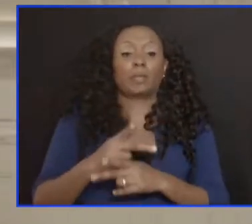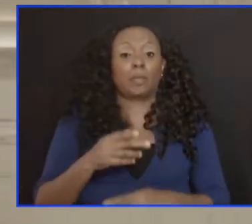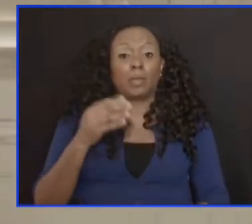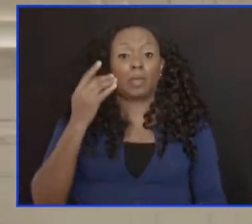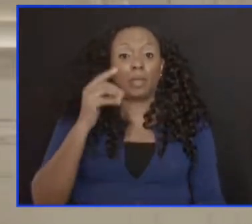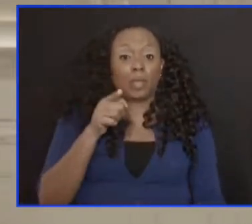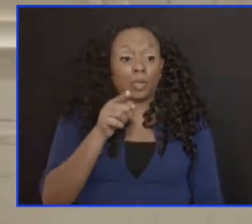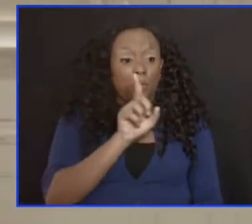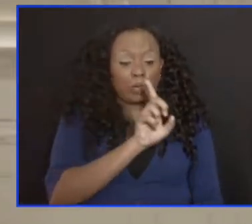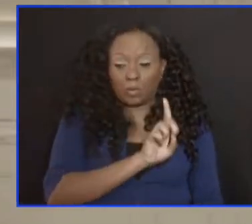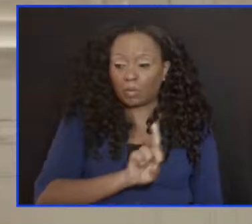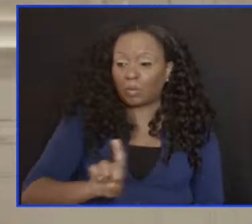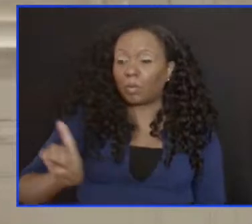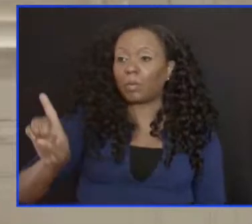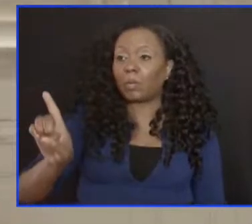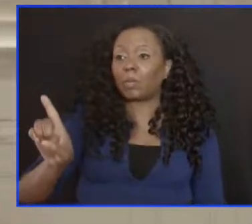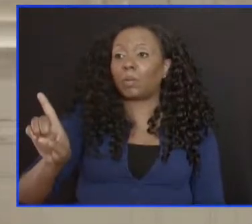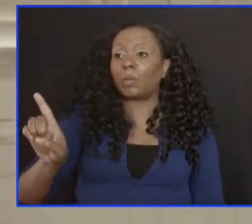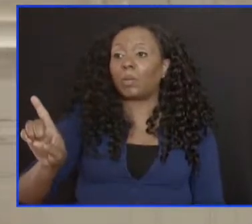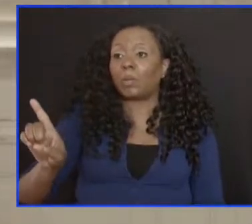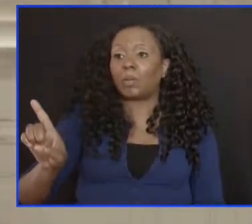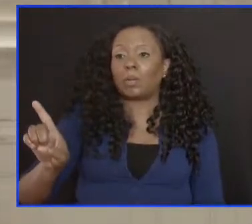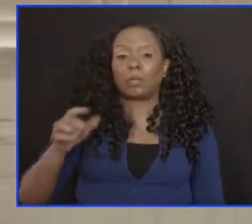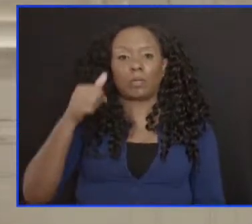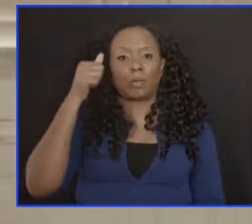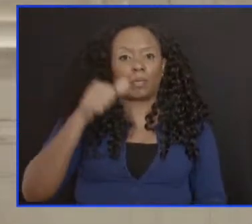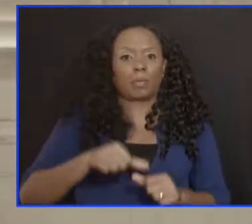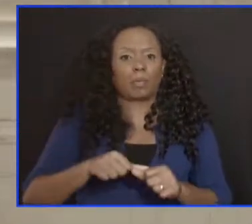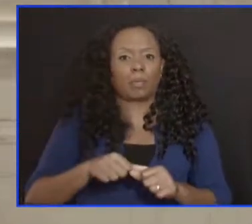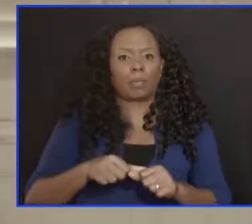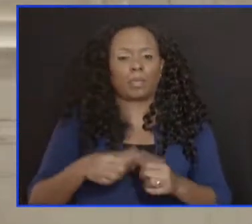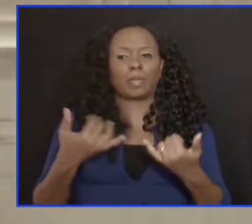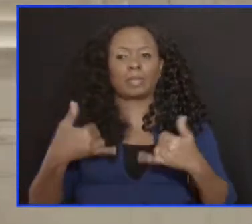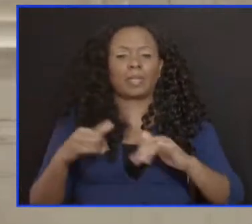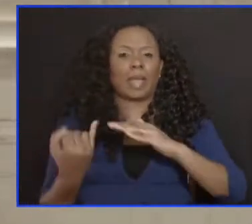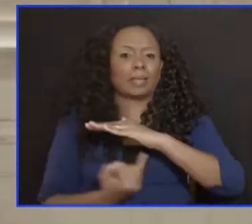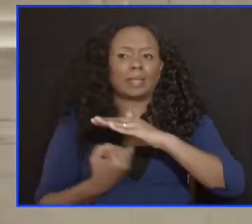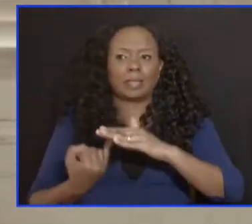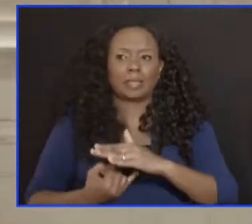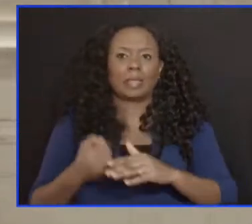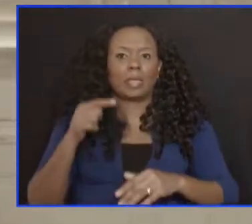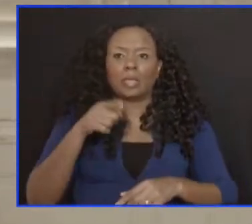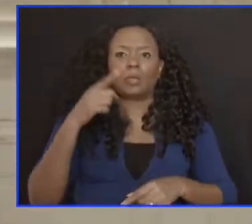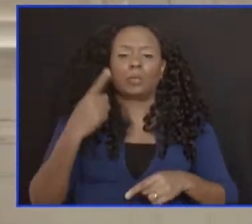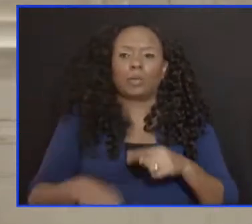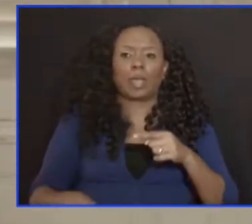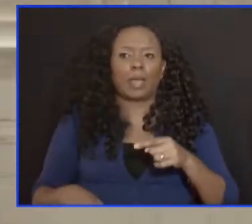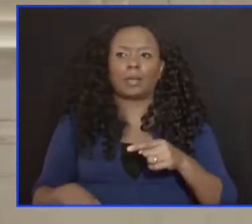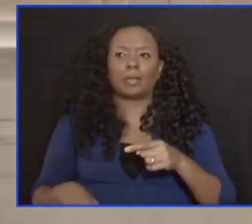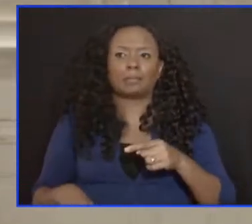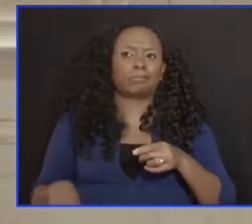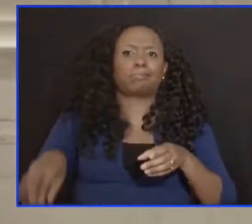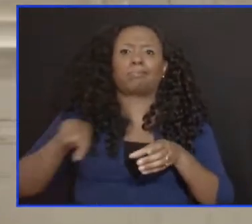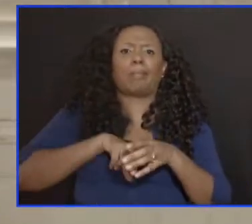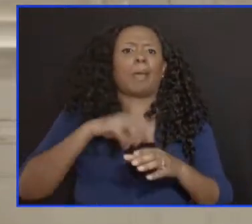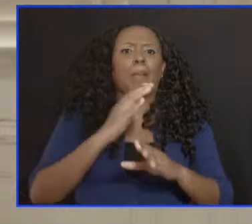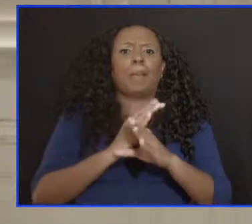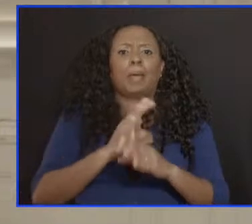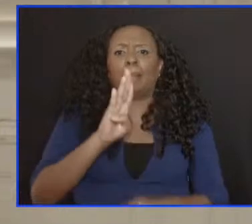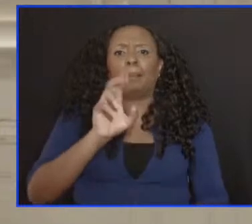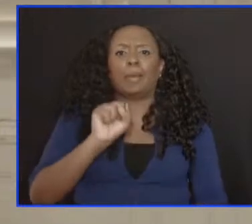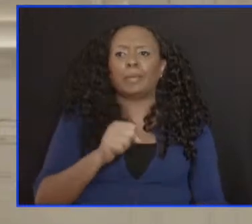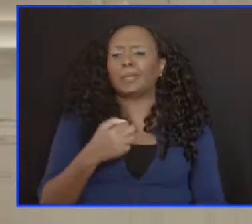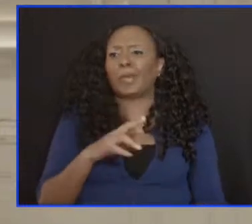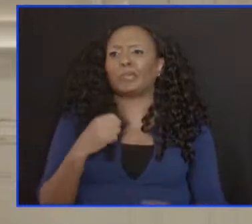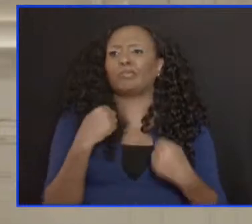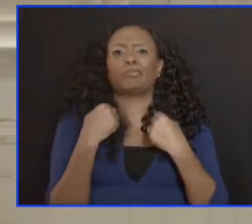we will bring you to the facility, and we will take you back, because you're still in isolation. So we don't want you running about, catching a bus, for example, or driving your